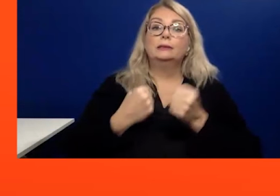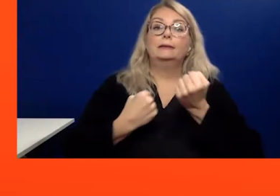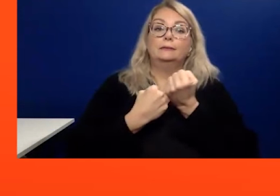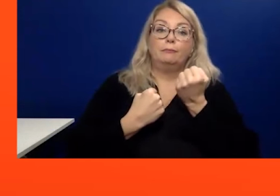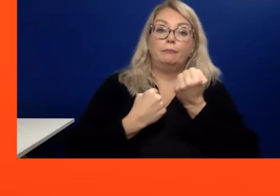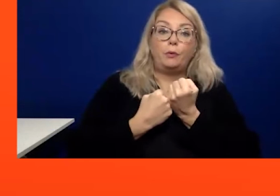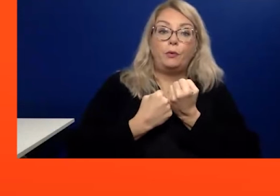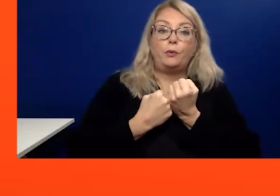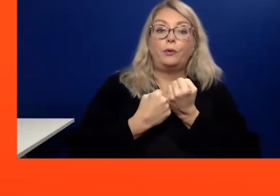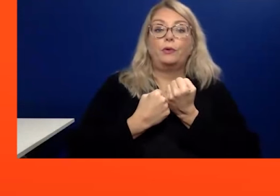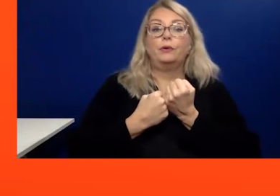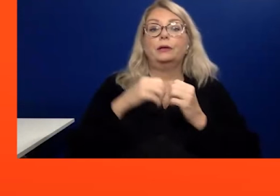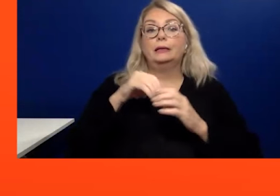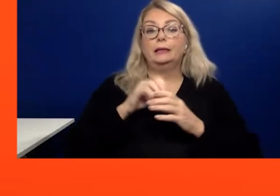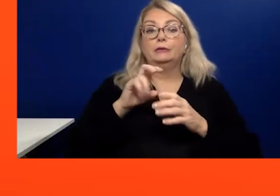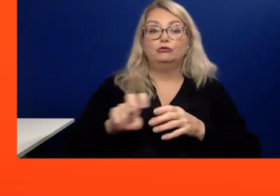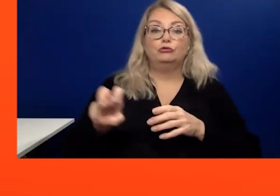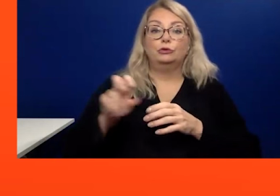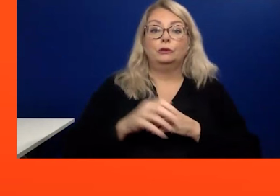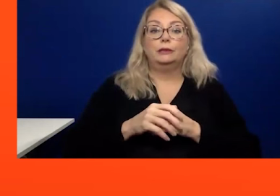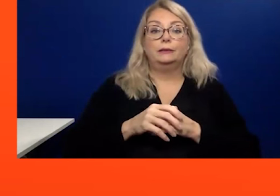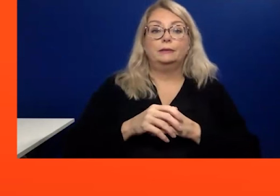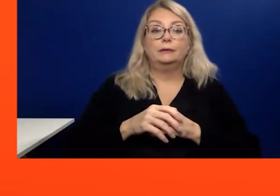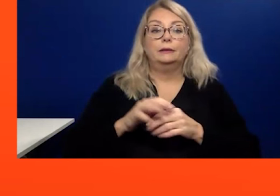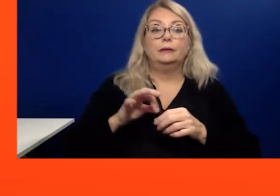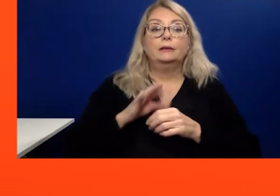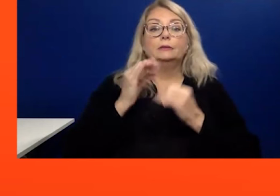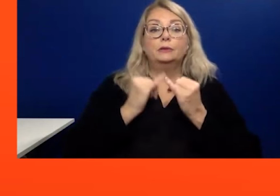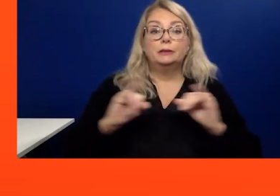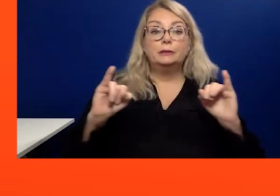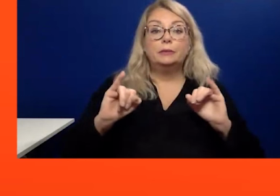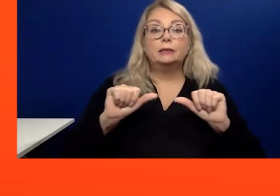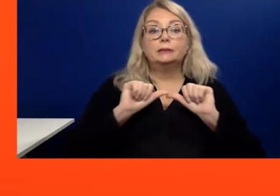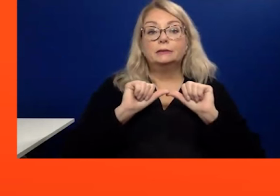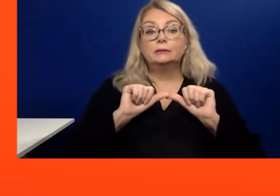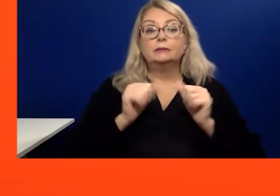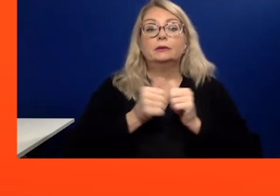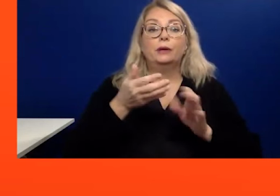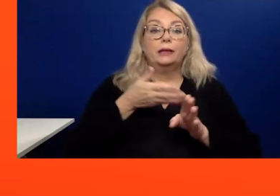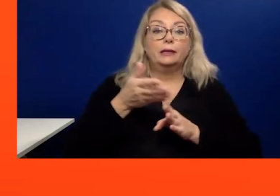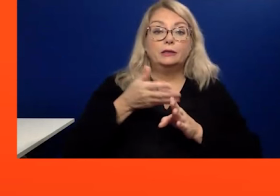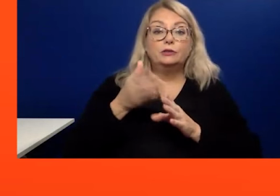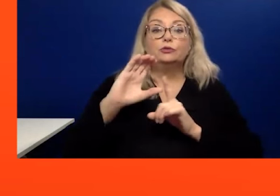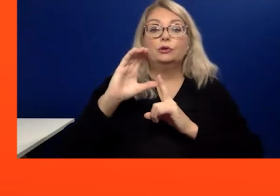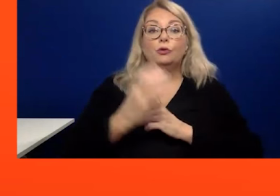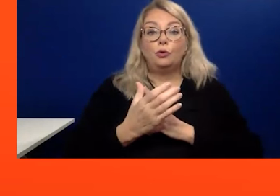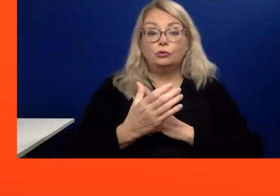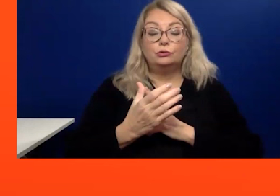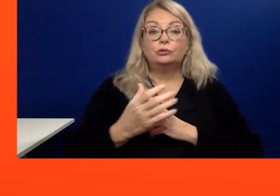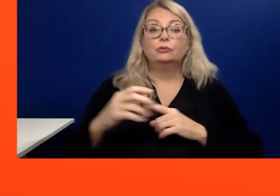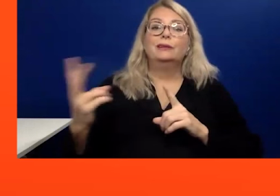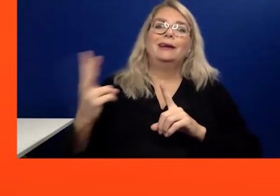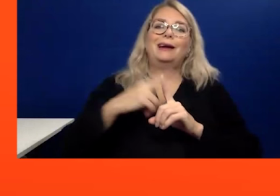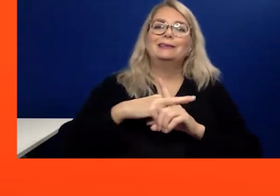spirit of independence consistent with industry culture is encouraged by instructors. So first of all, they assign a coach,